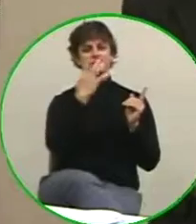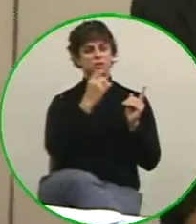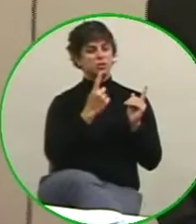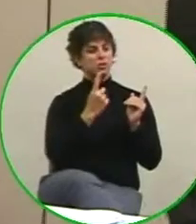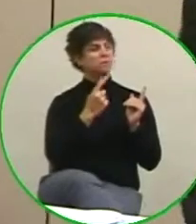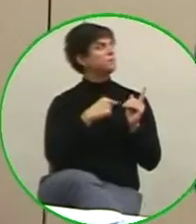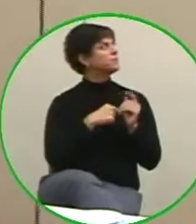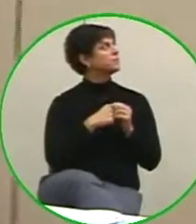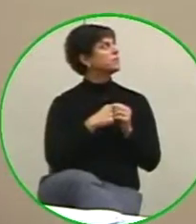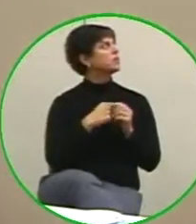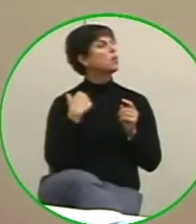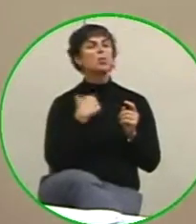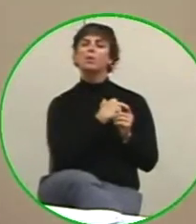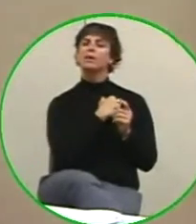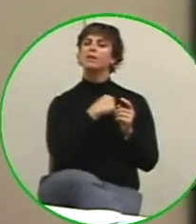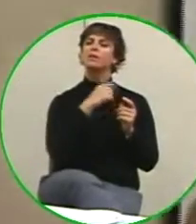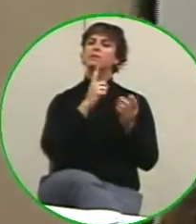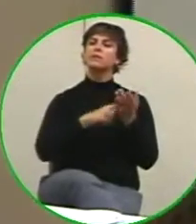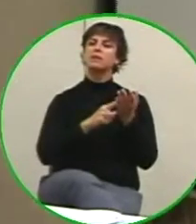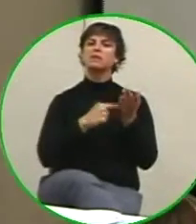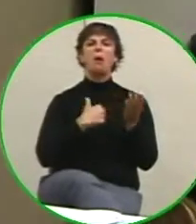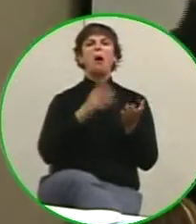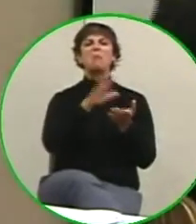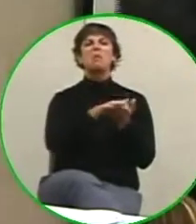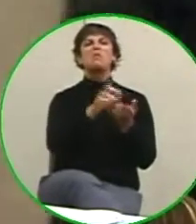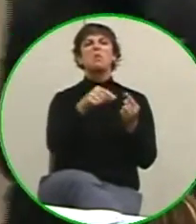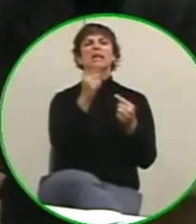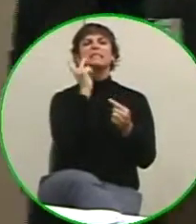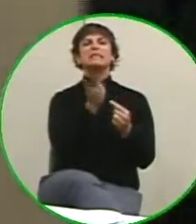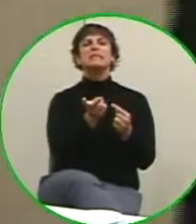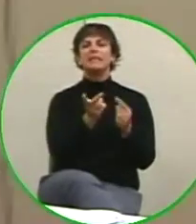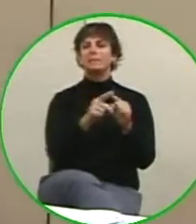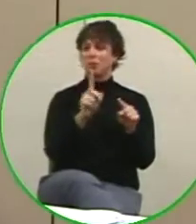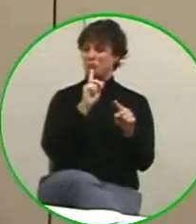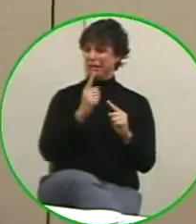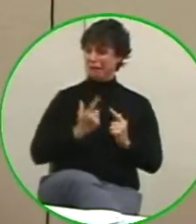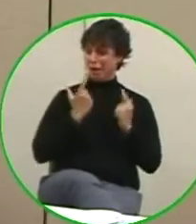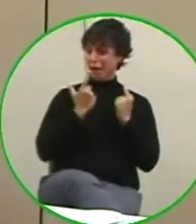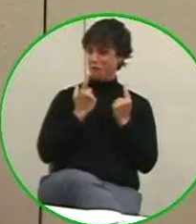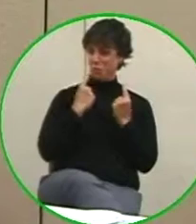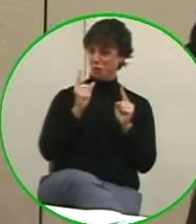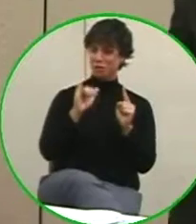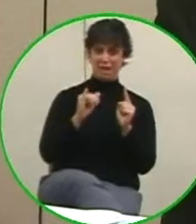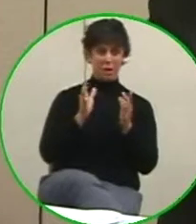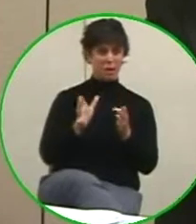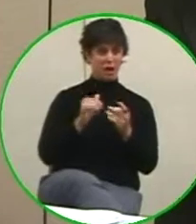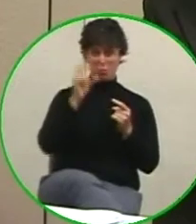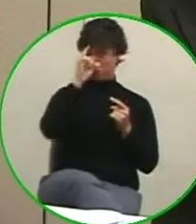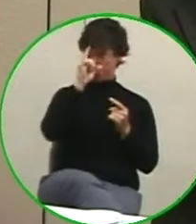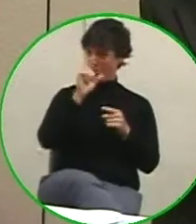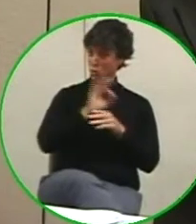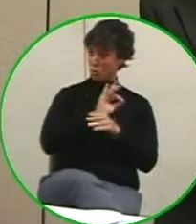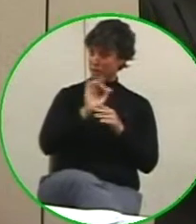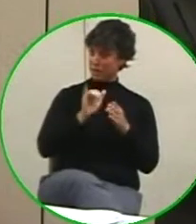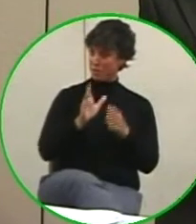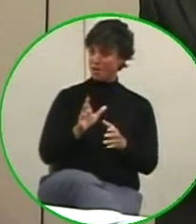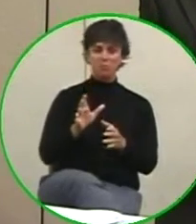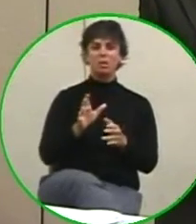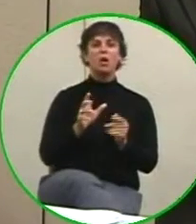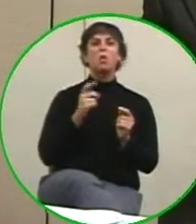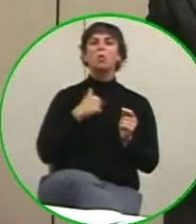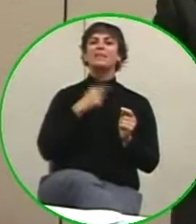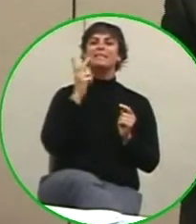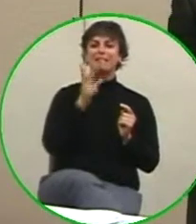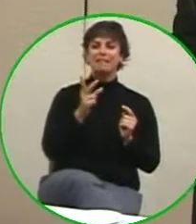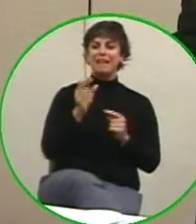one. We talk about, I'll believe it if I see it, but that's not really how life works. That's not how our brain works. We see it if